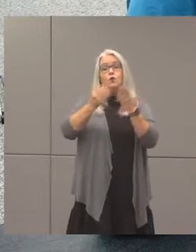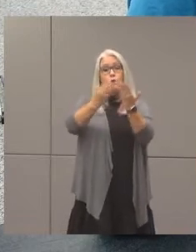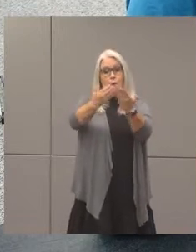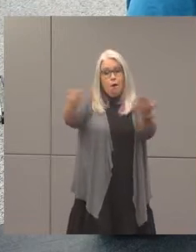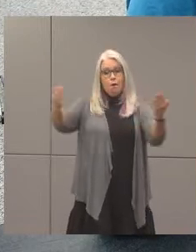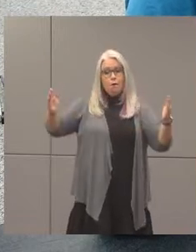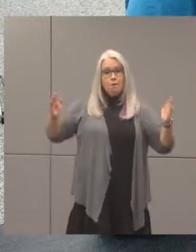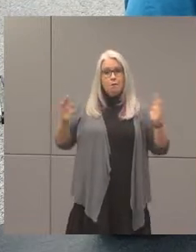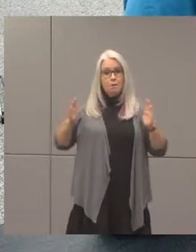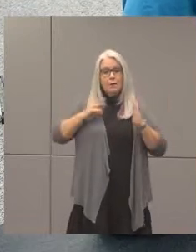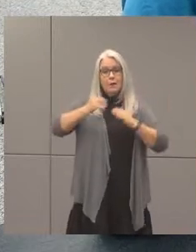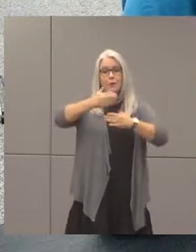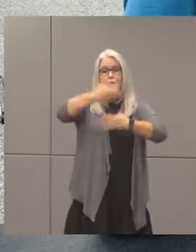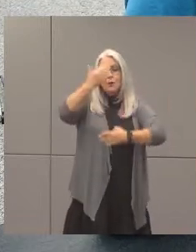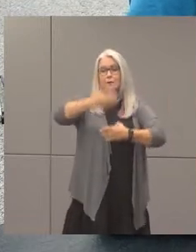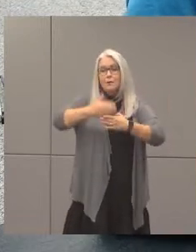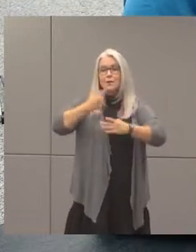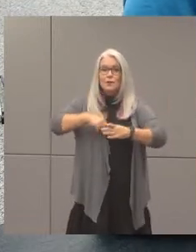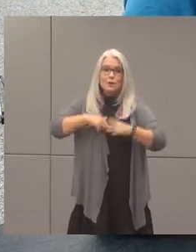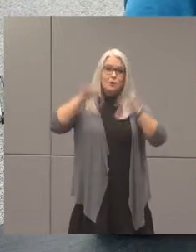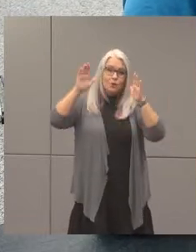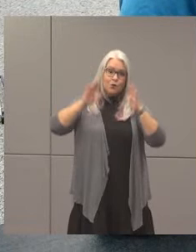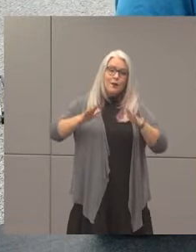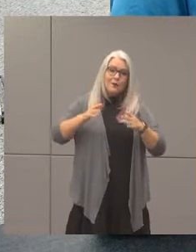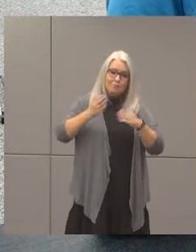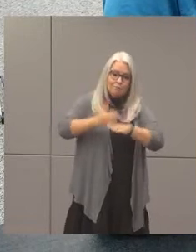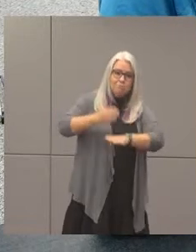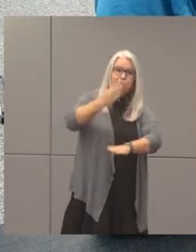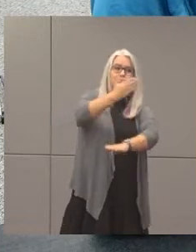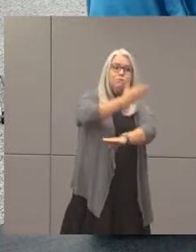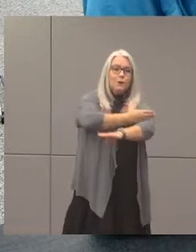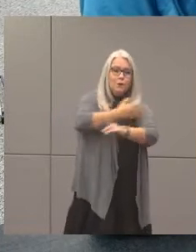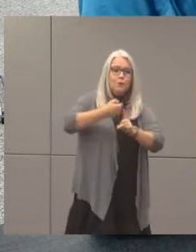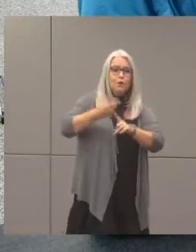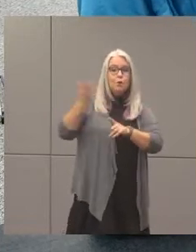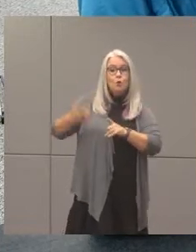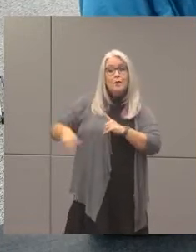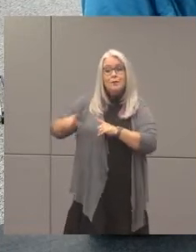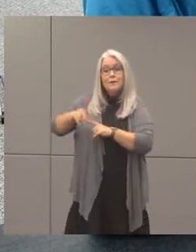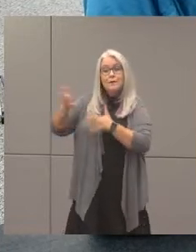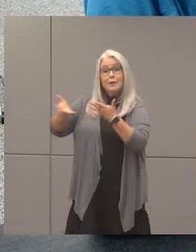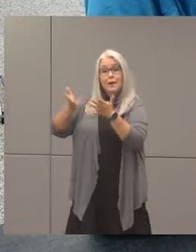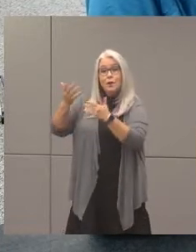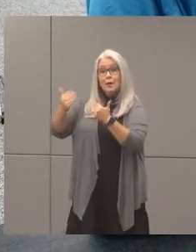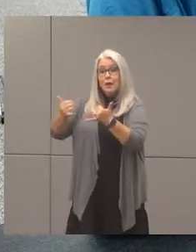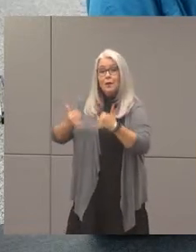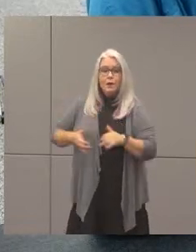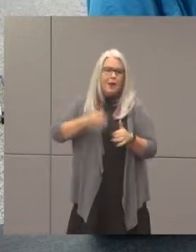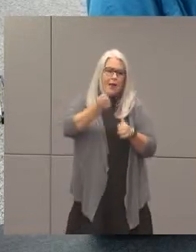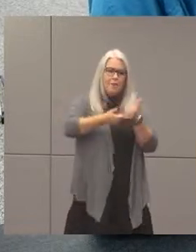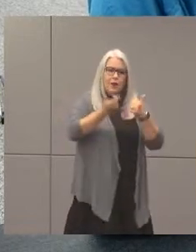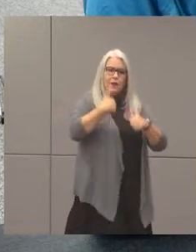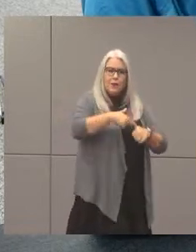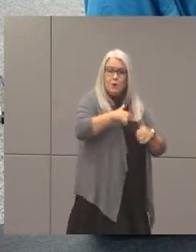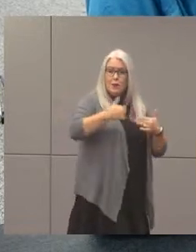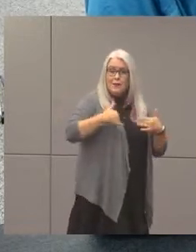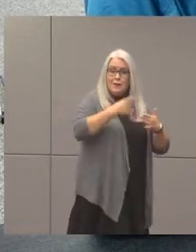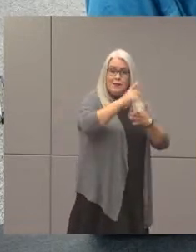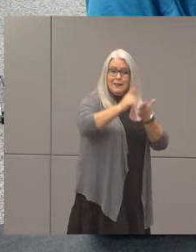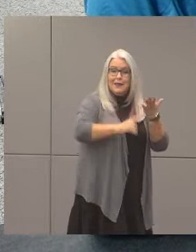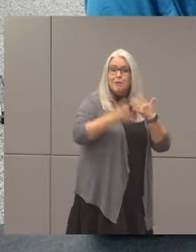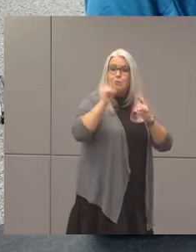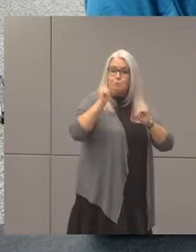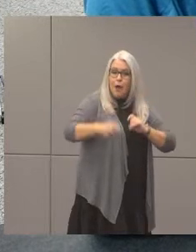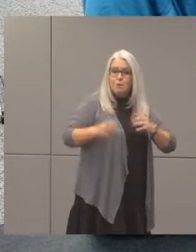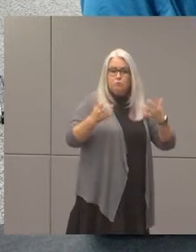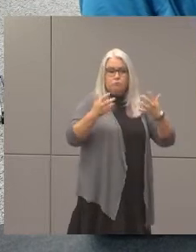So it'll be a great advantage over what's there now. Okay, And thank you. everything that we design has to meet the Michigan Energy Code, so there'll be